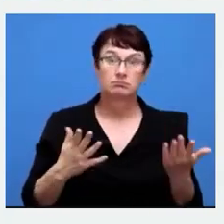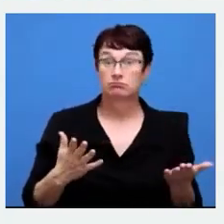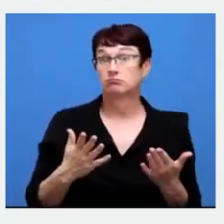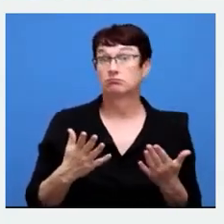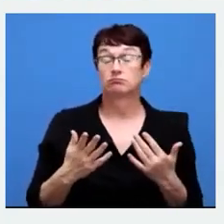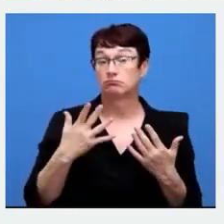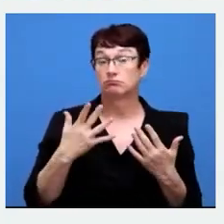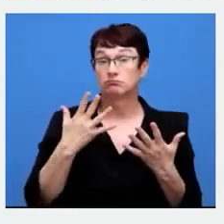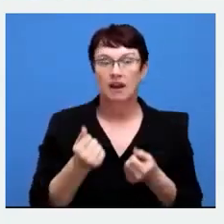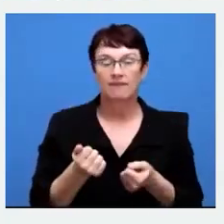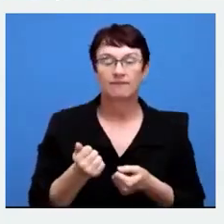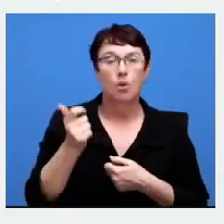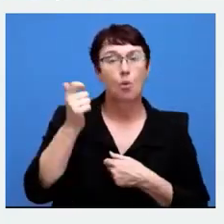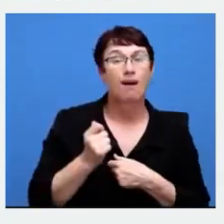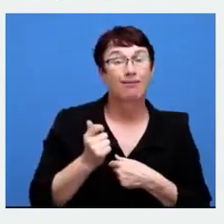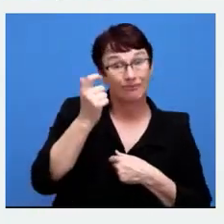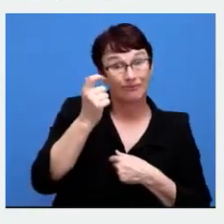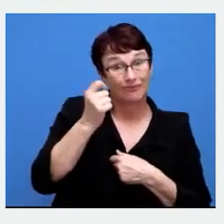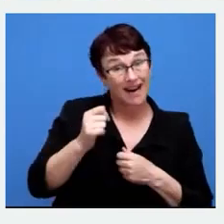let's say,